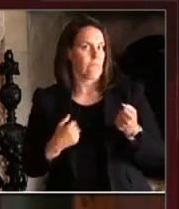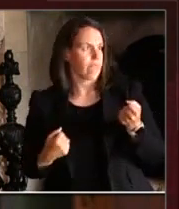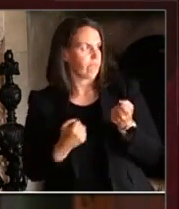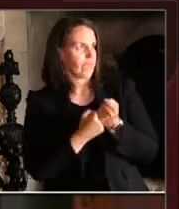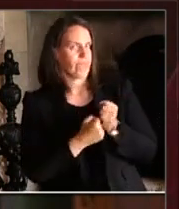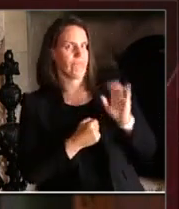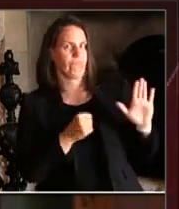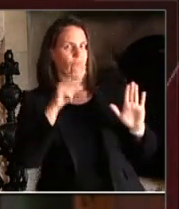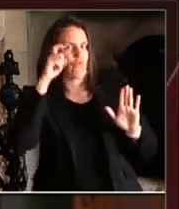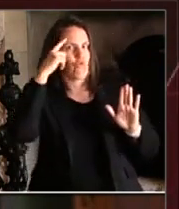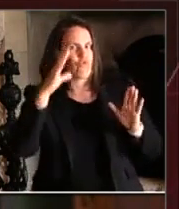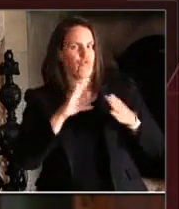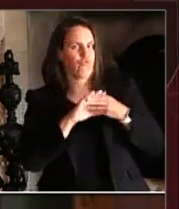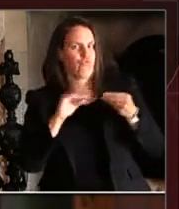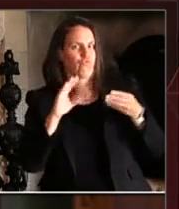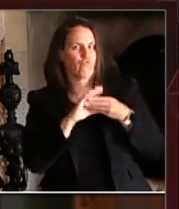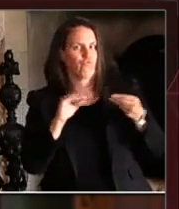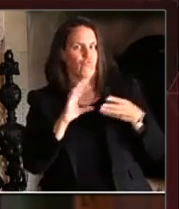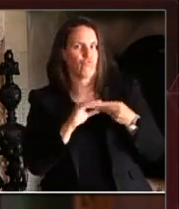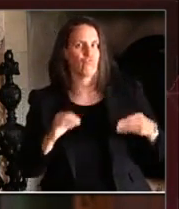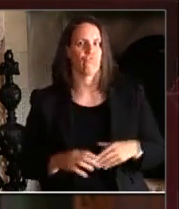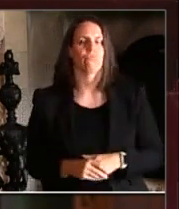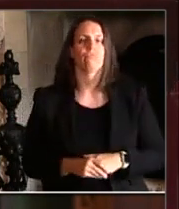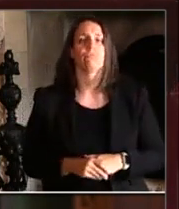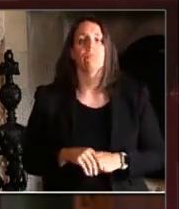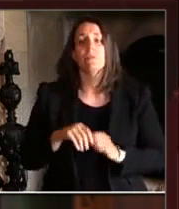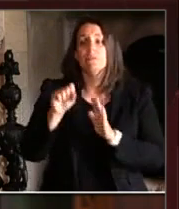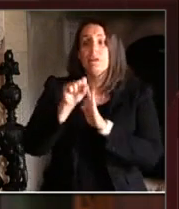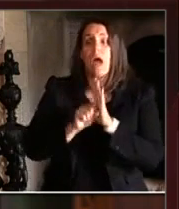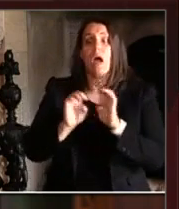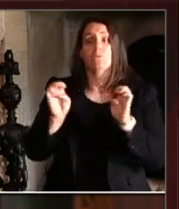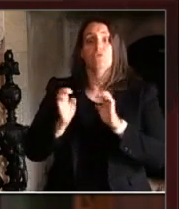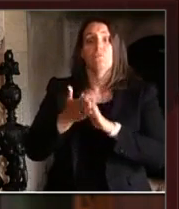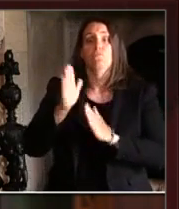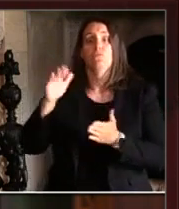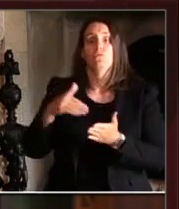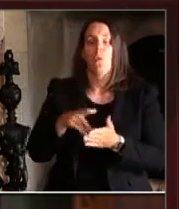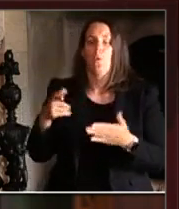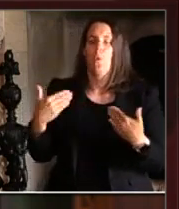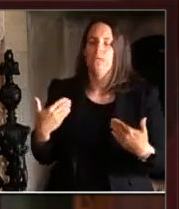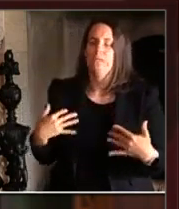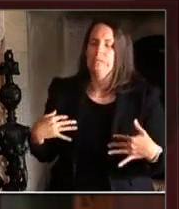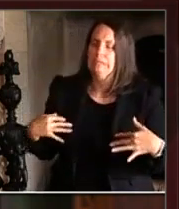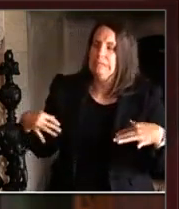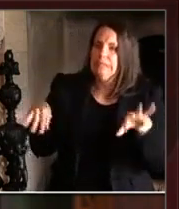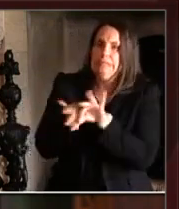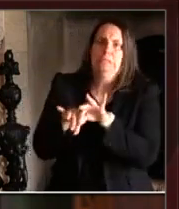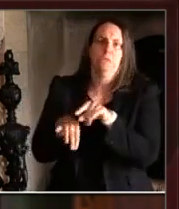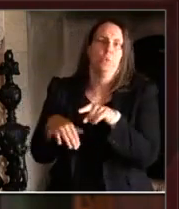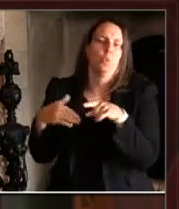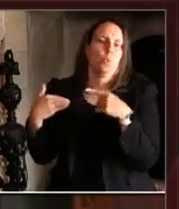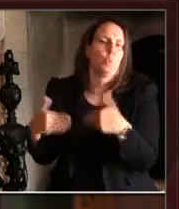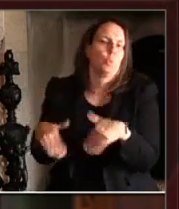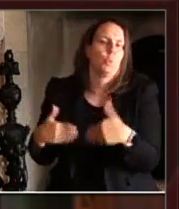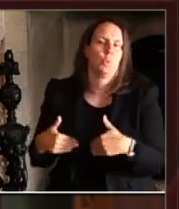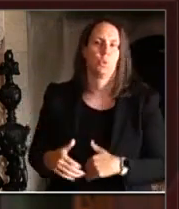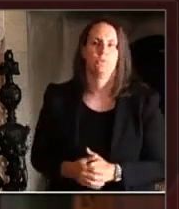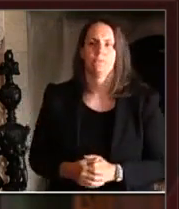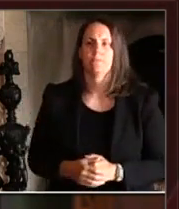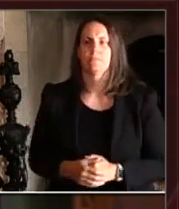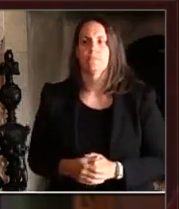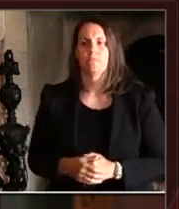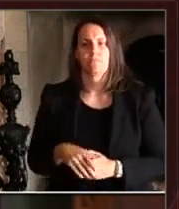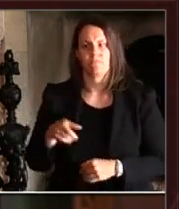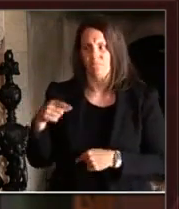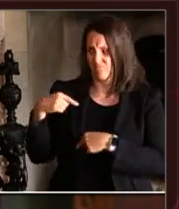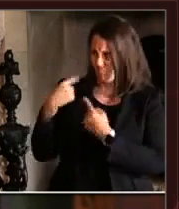appreciation for the critical work that our statewide response has done throughout this pandemic. What they have accomplished in the first 100 days